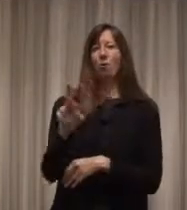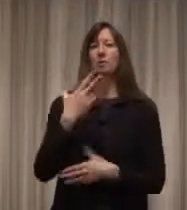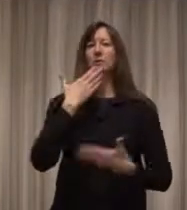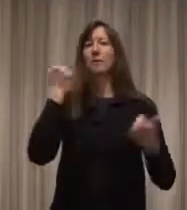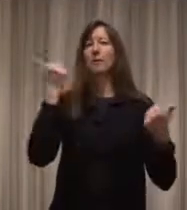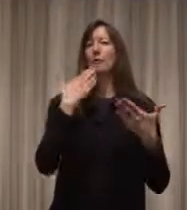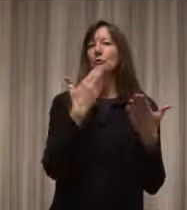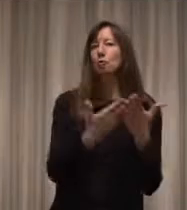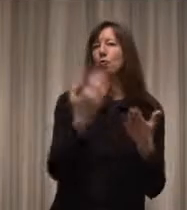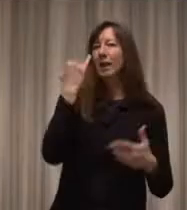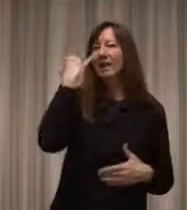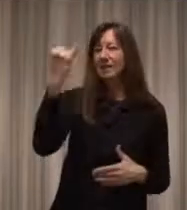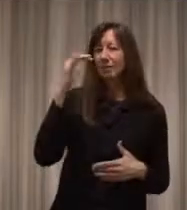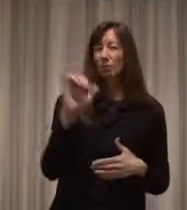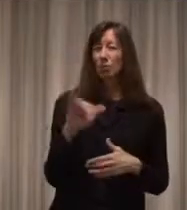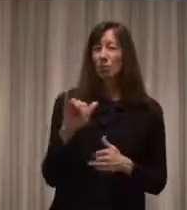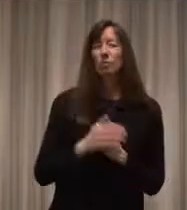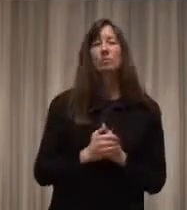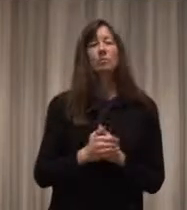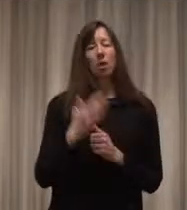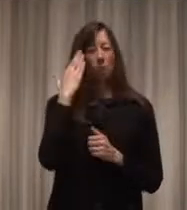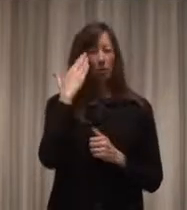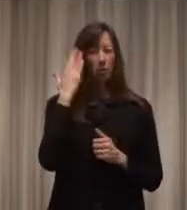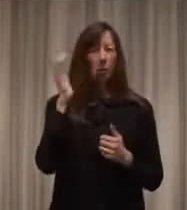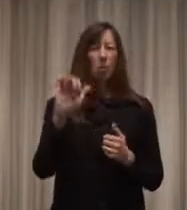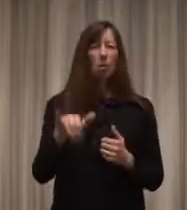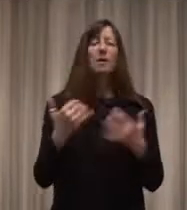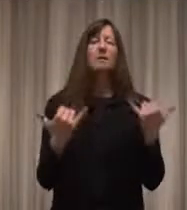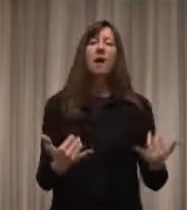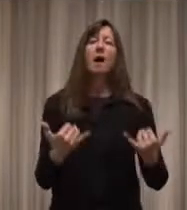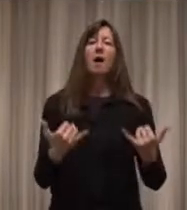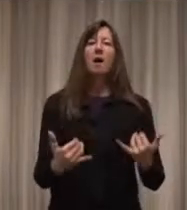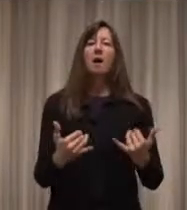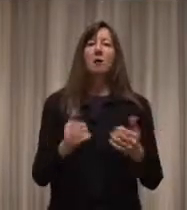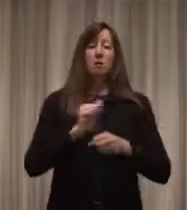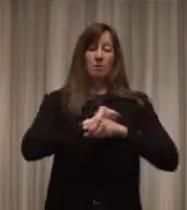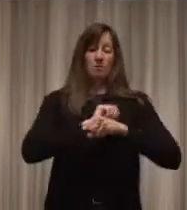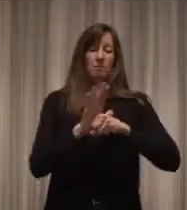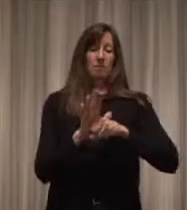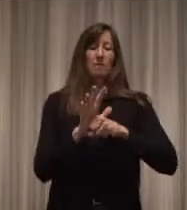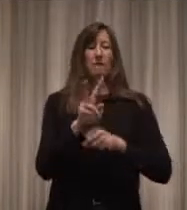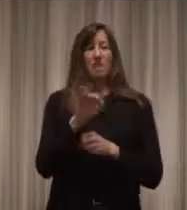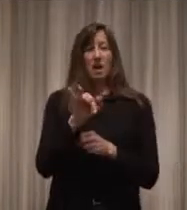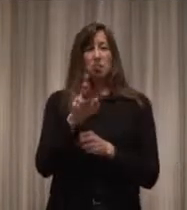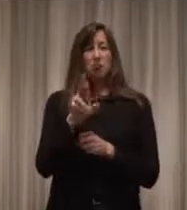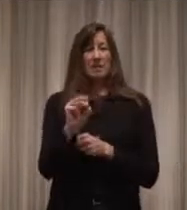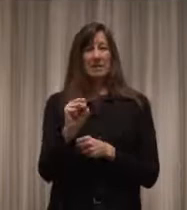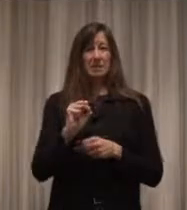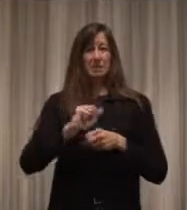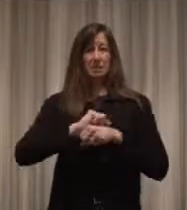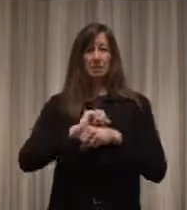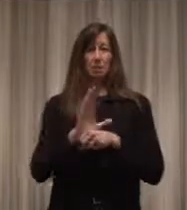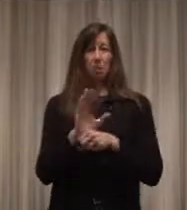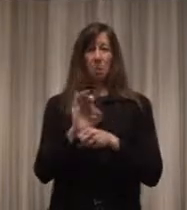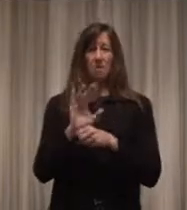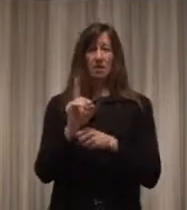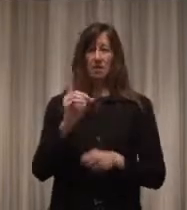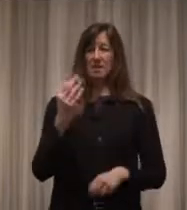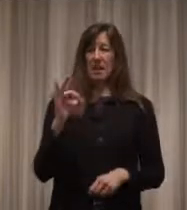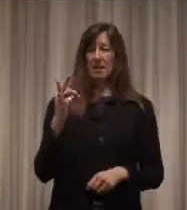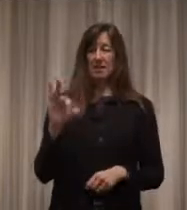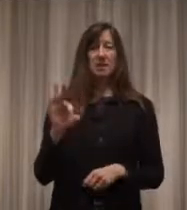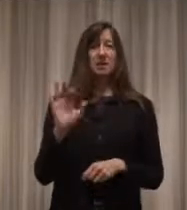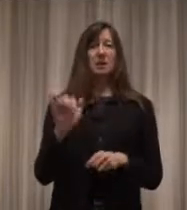that really the aerosolization of the virus means that it's not just about surfaces, but it's